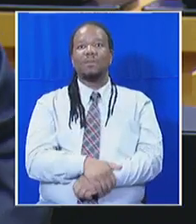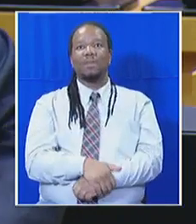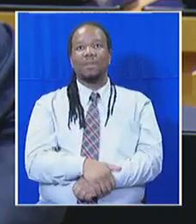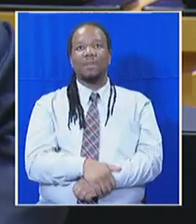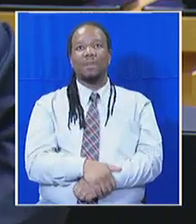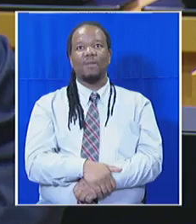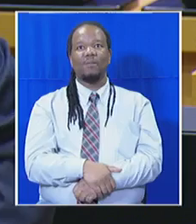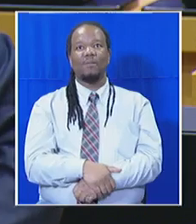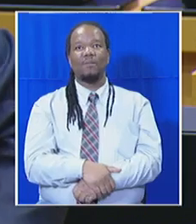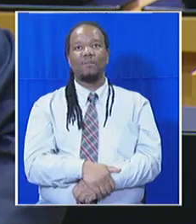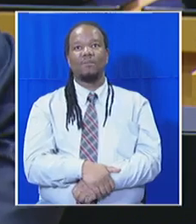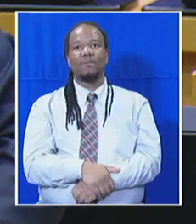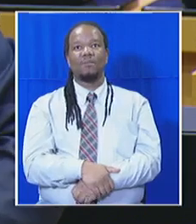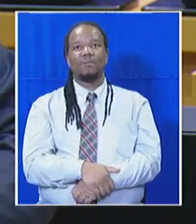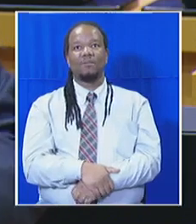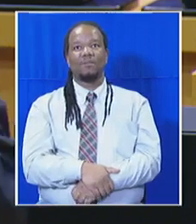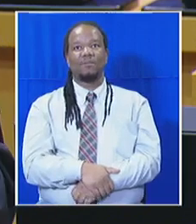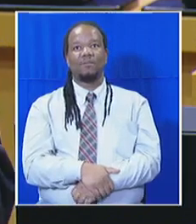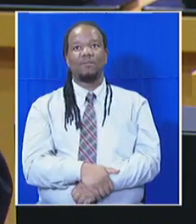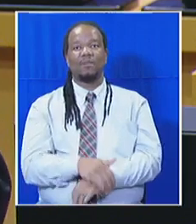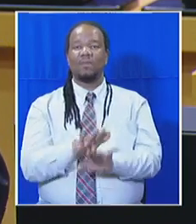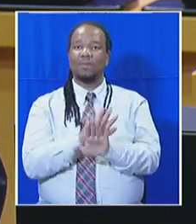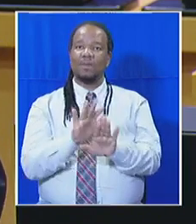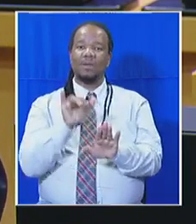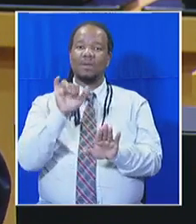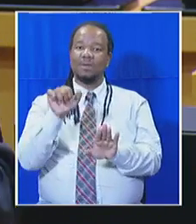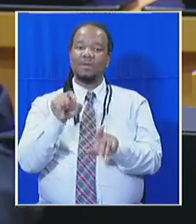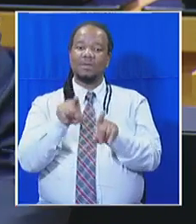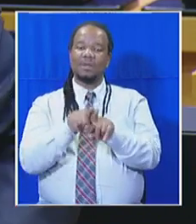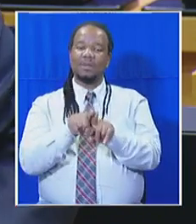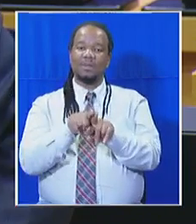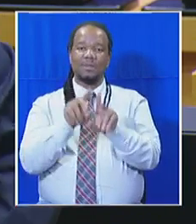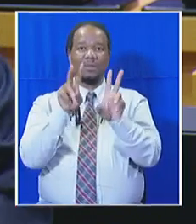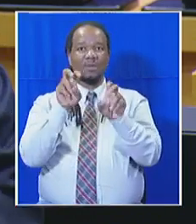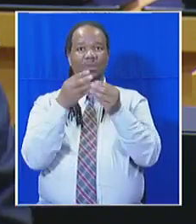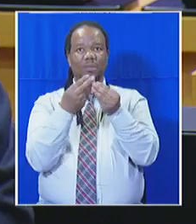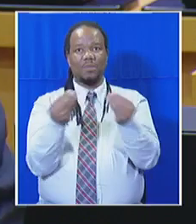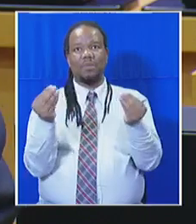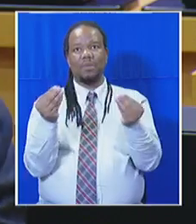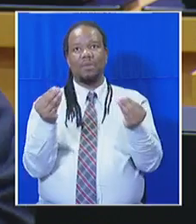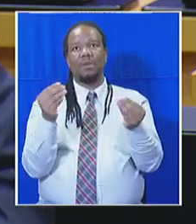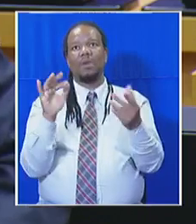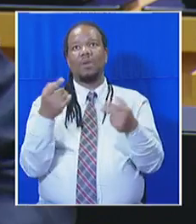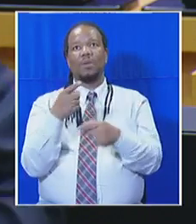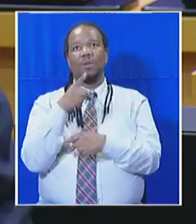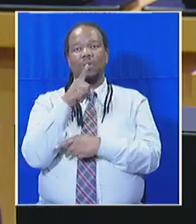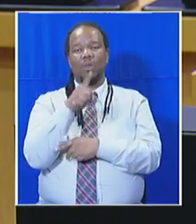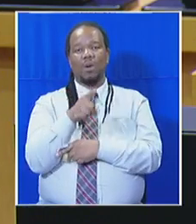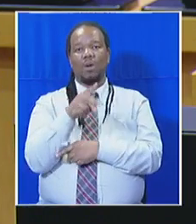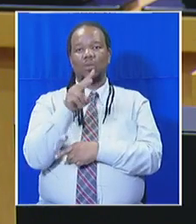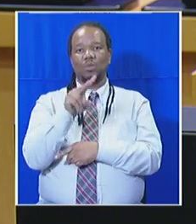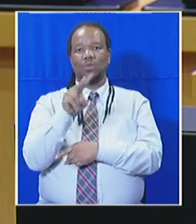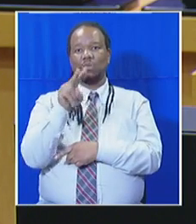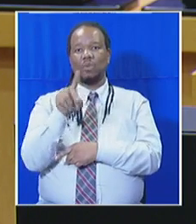I did address this matter that we've sat with this 122,000